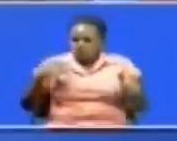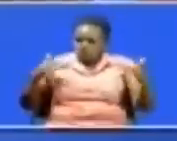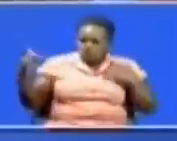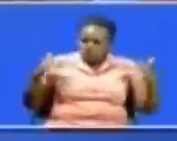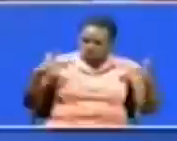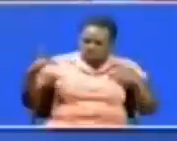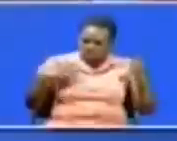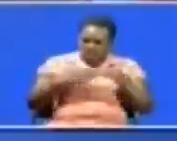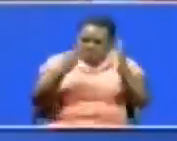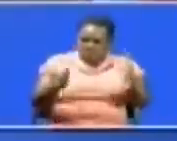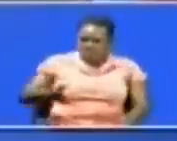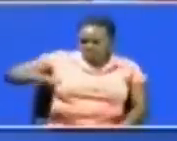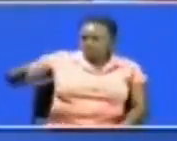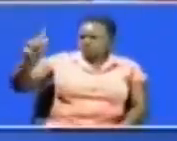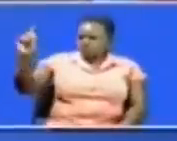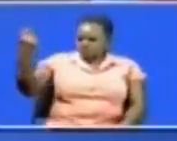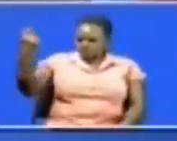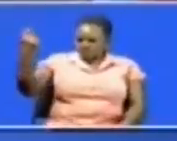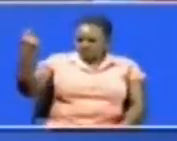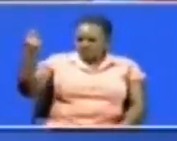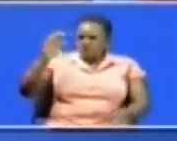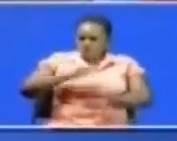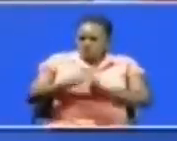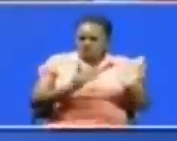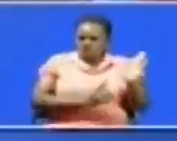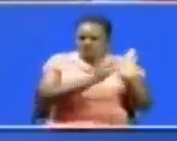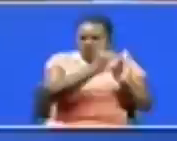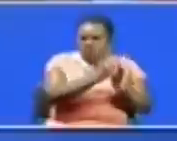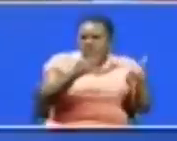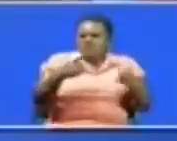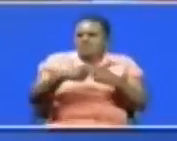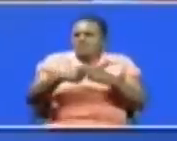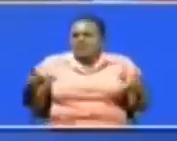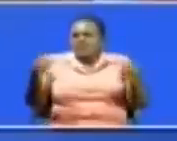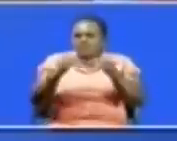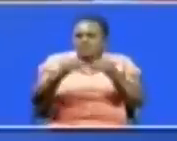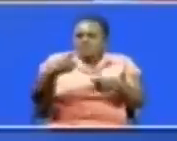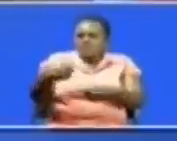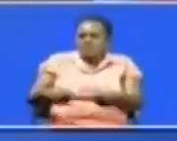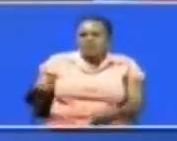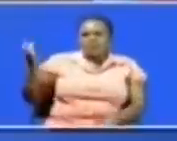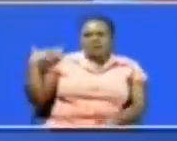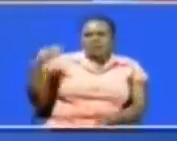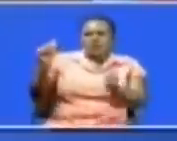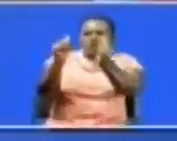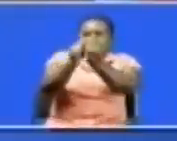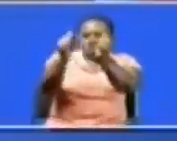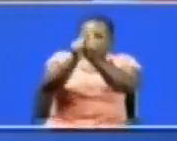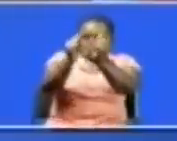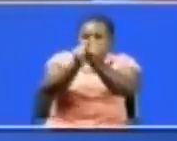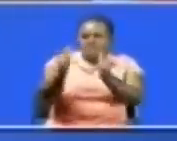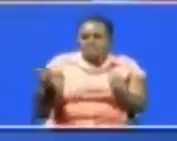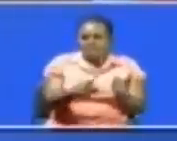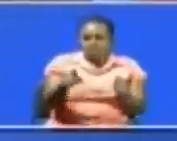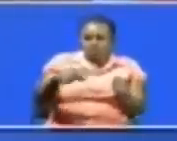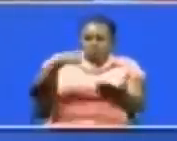by leaders from the Mount Kenya region around development began with that meeting last year, I believe it was in October, in Naivasha. And you read